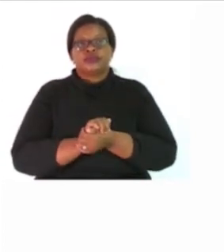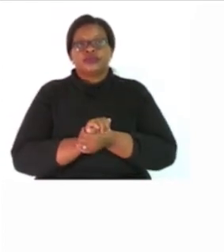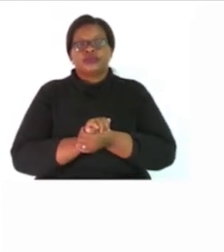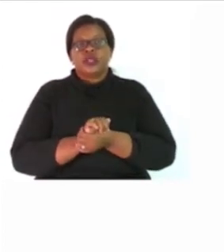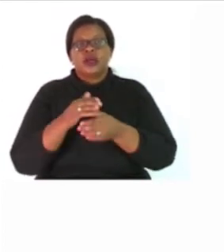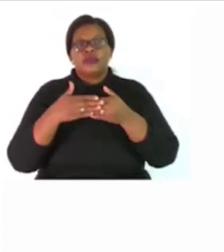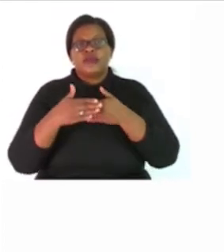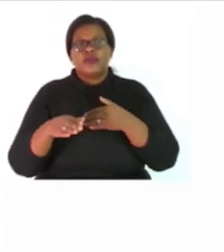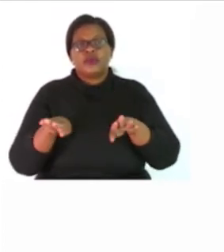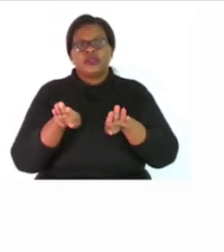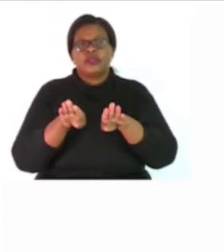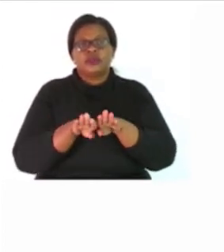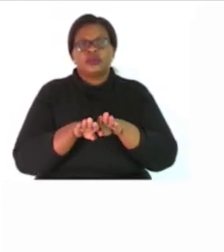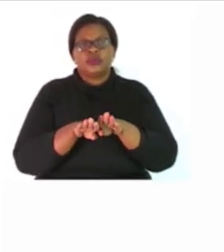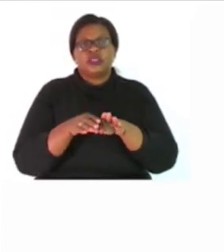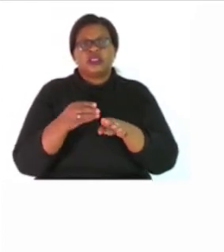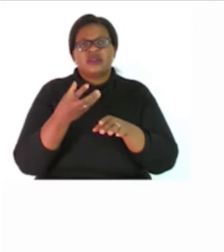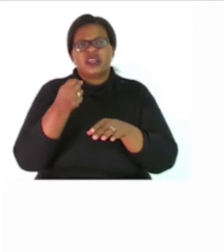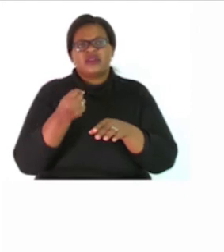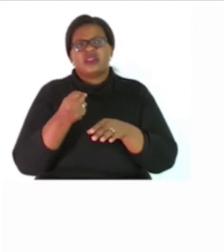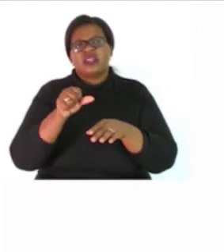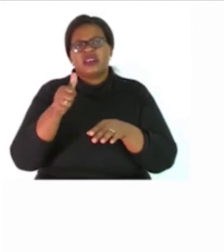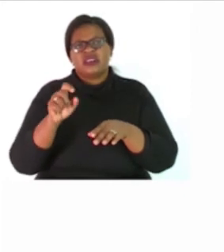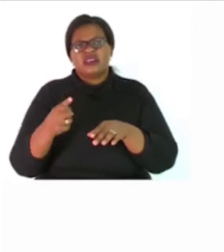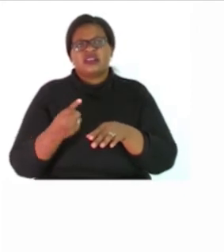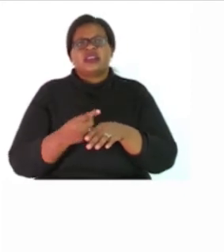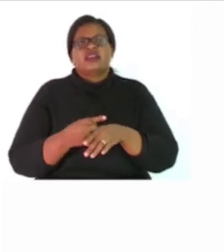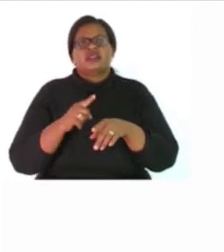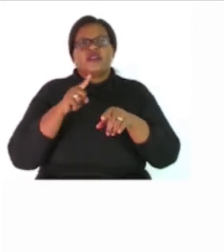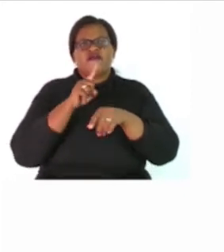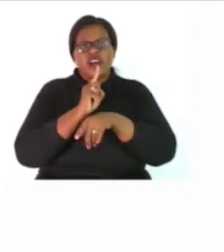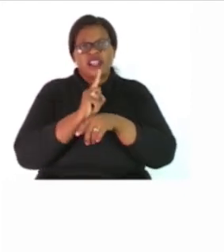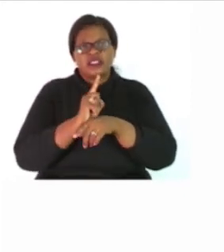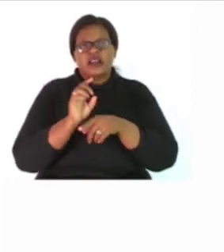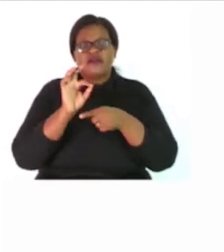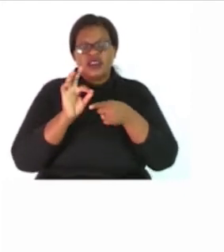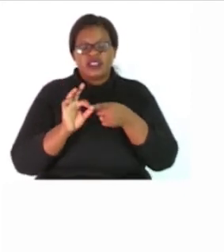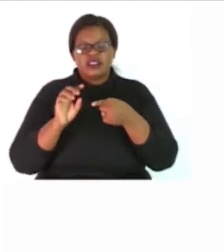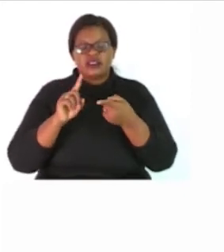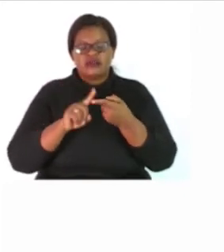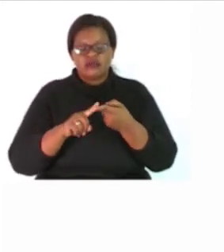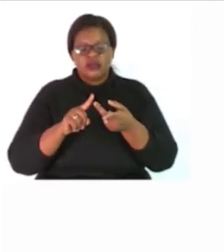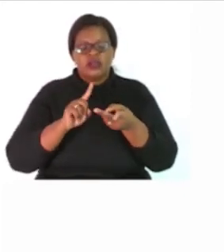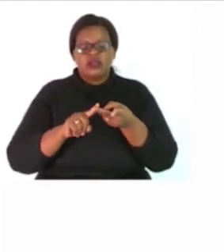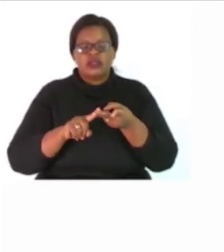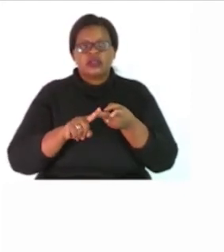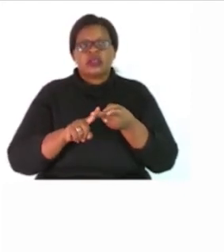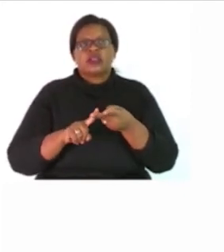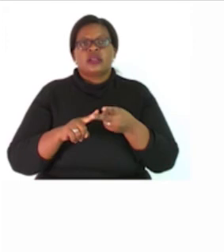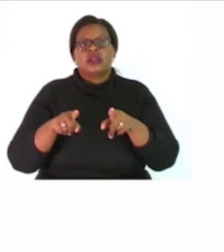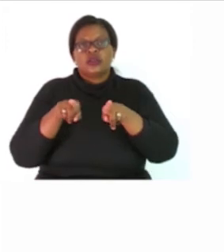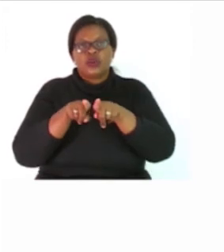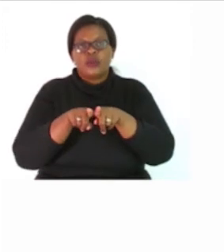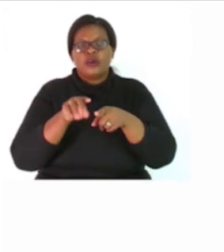certain things that we need to know, like factors and common factors, and that is what we are going to explain now. So,